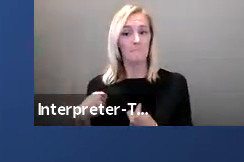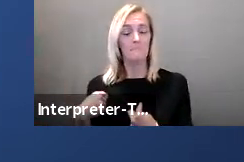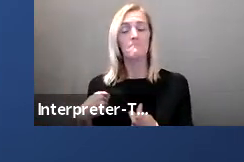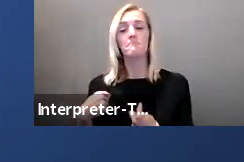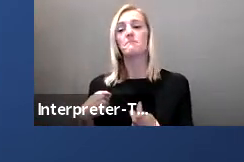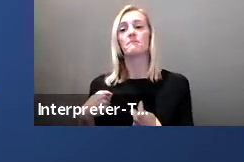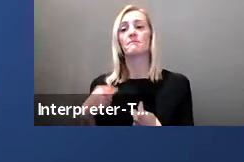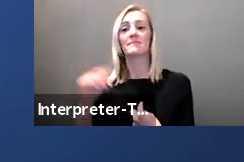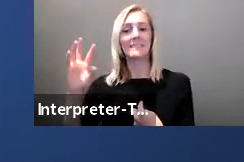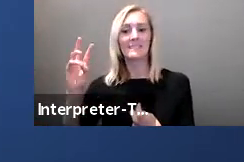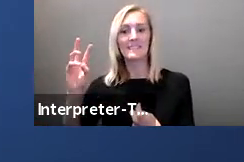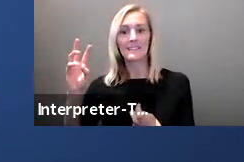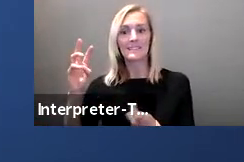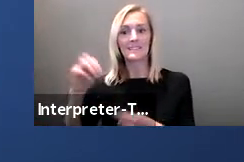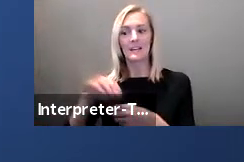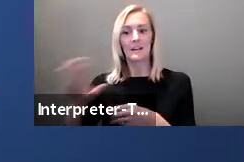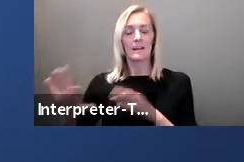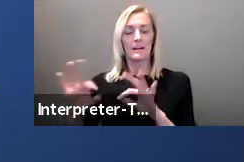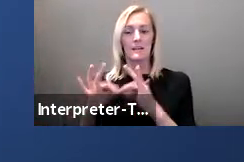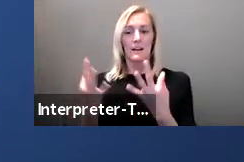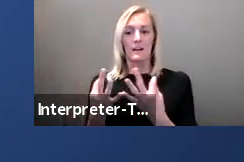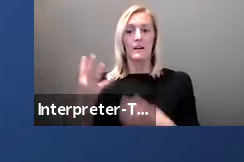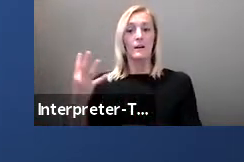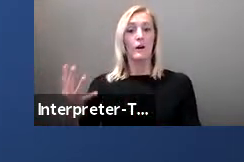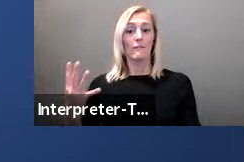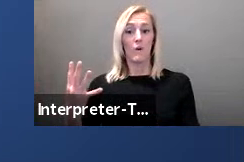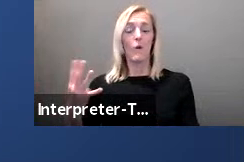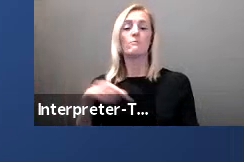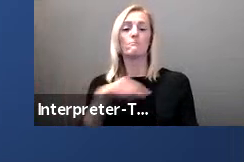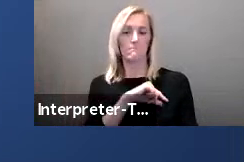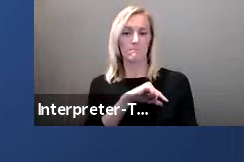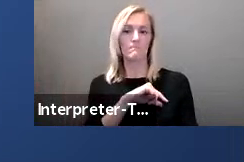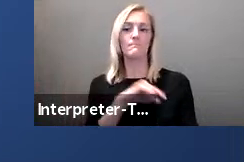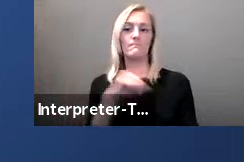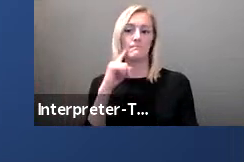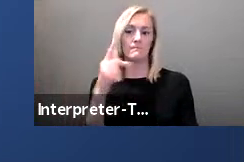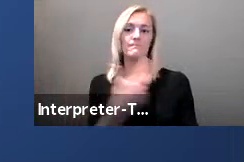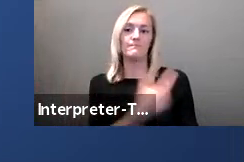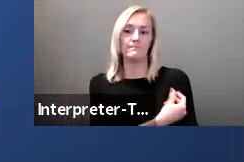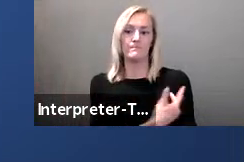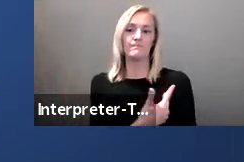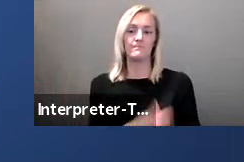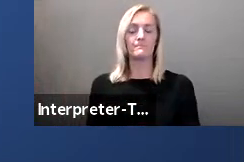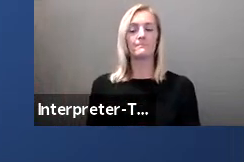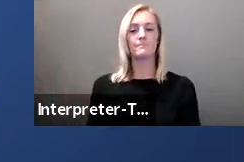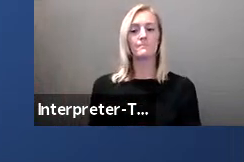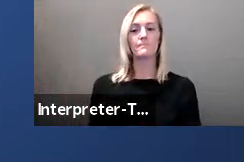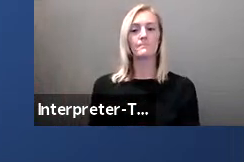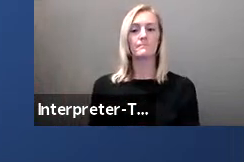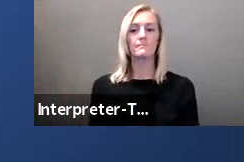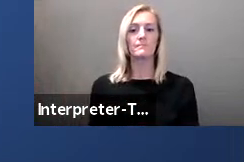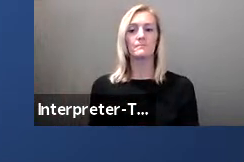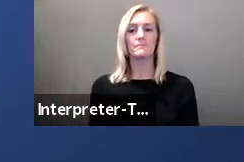there were 6 of them in the family. 4 of them were eligible for their vaccinations. And so they were given the gift cards that